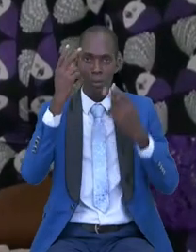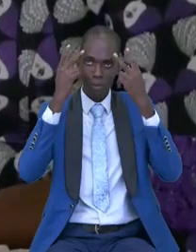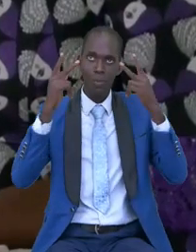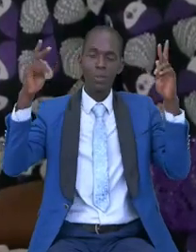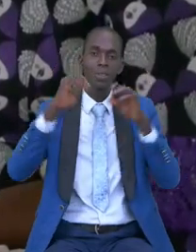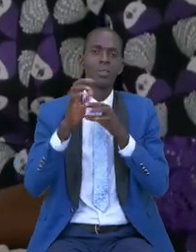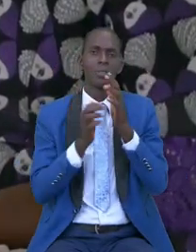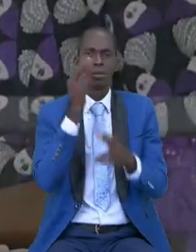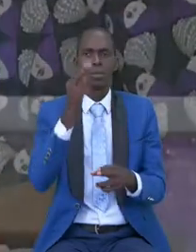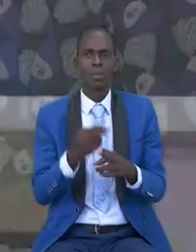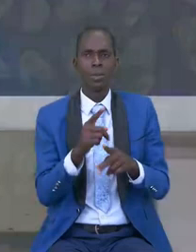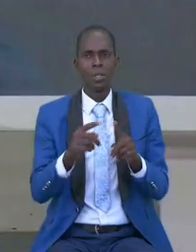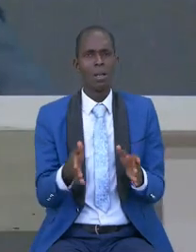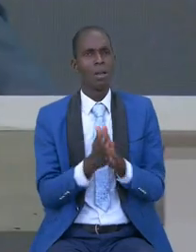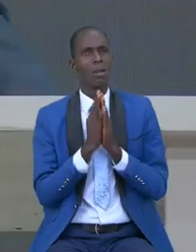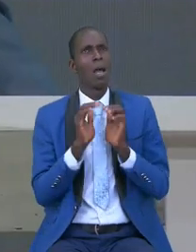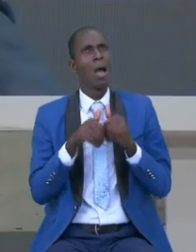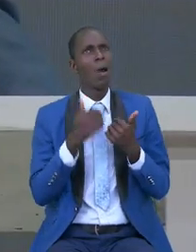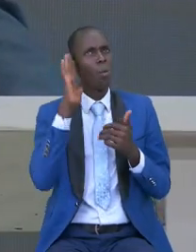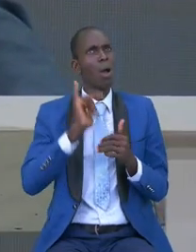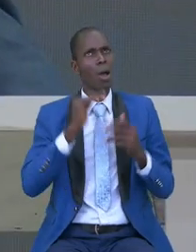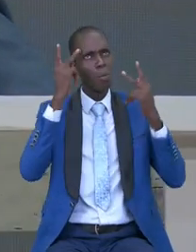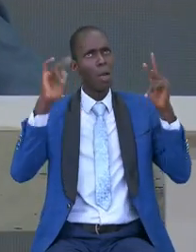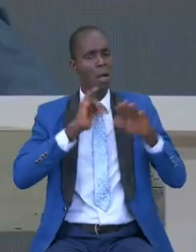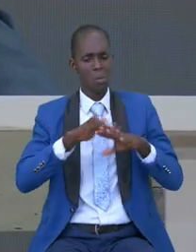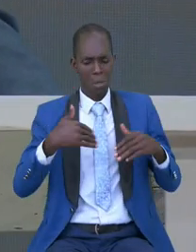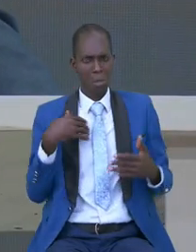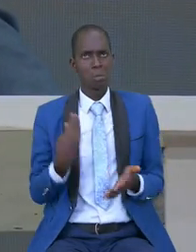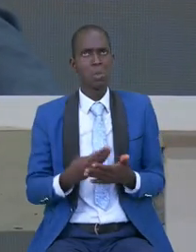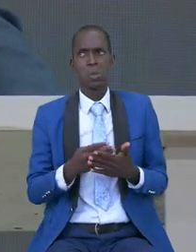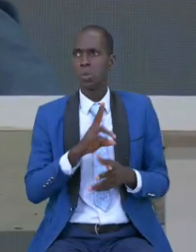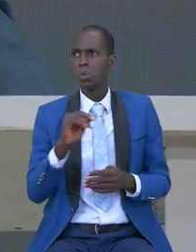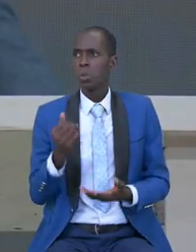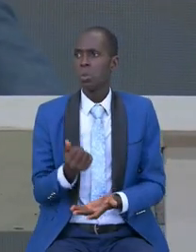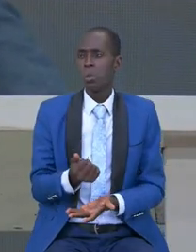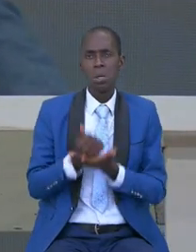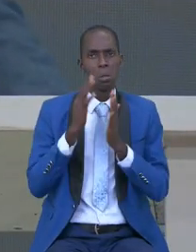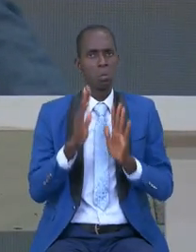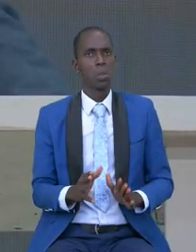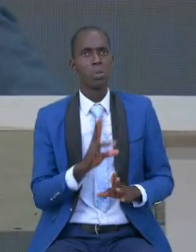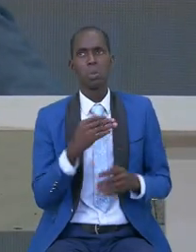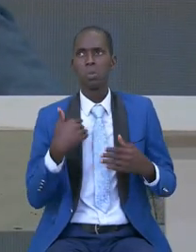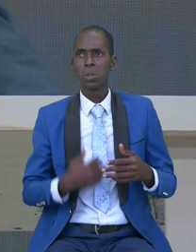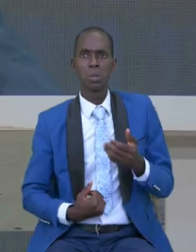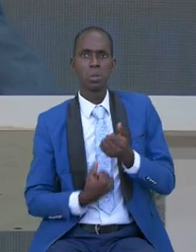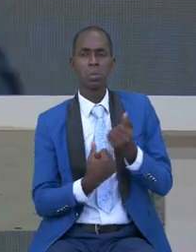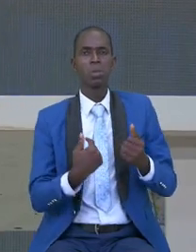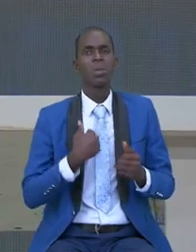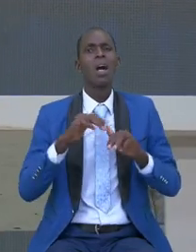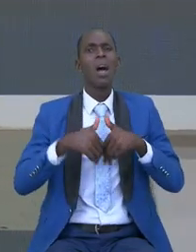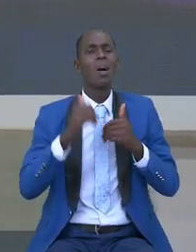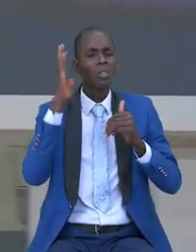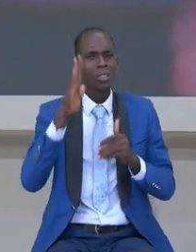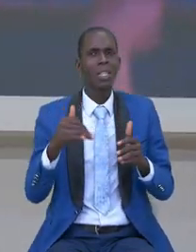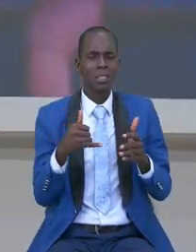How shall this be? I don't have money, and I don't have any supporter. How shall this be? You